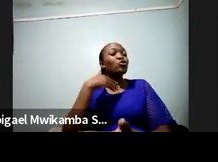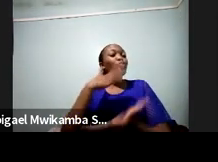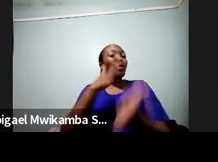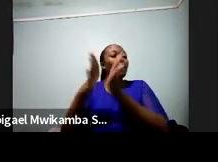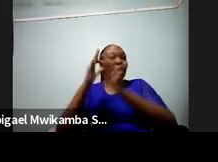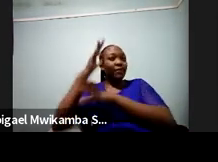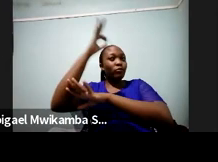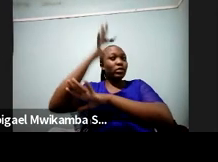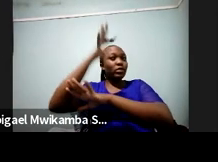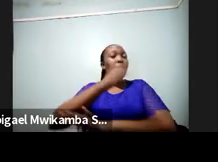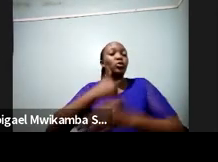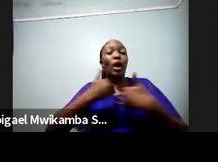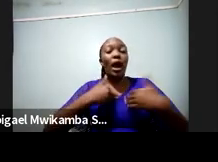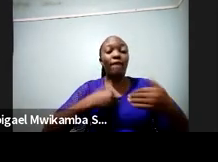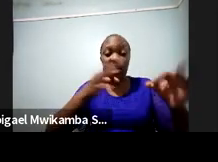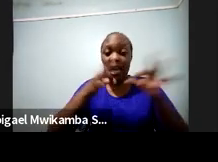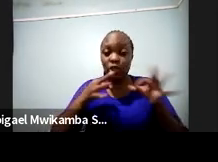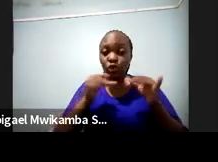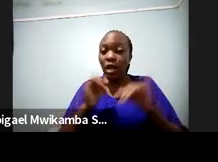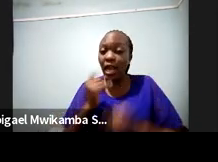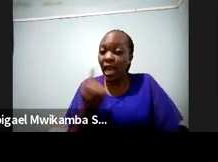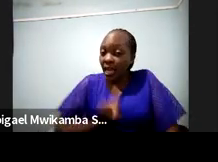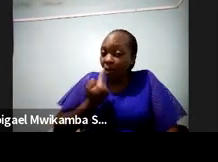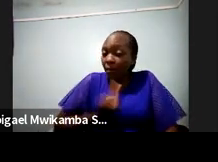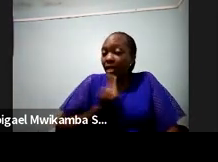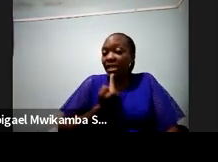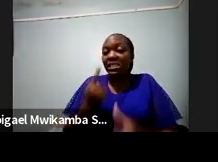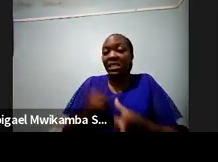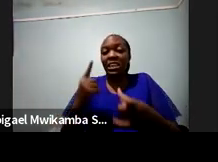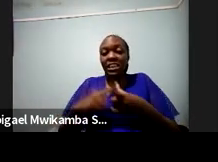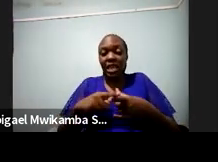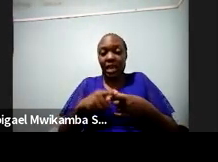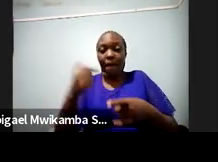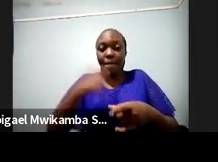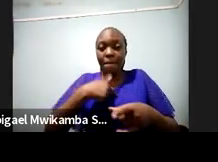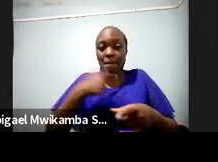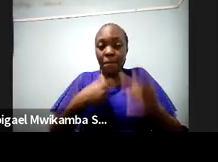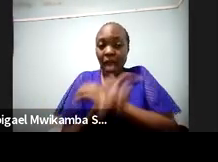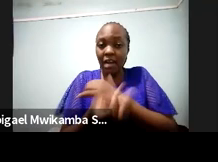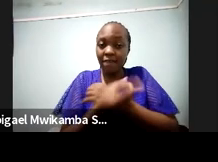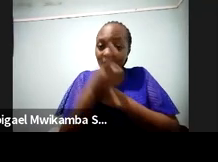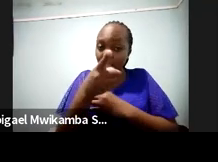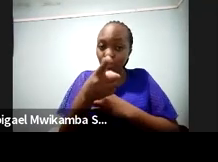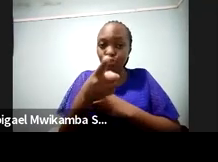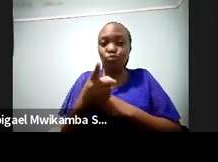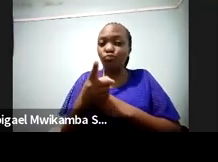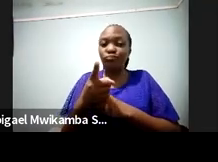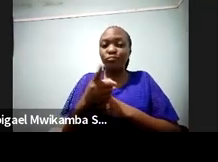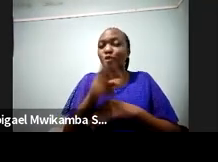perspective. Food is essential. At least you need to eat good food. Once you're paid your